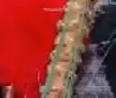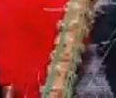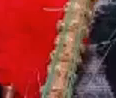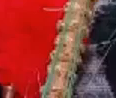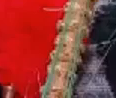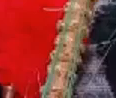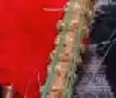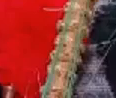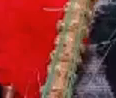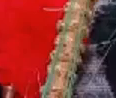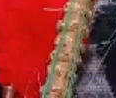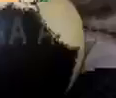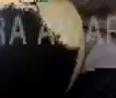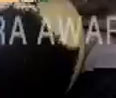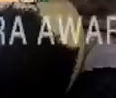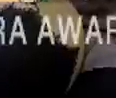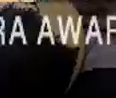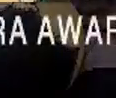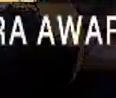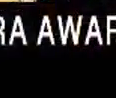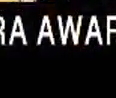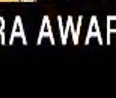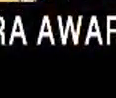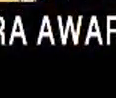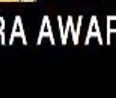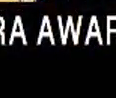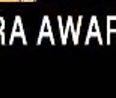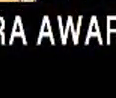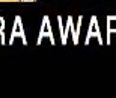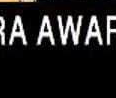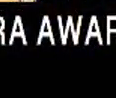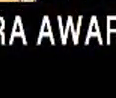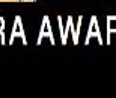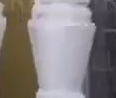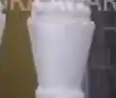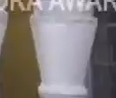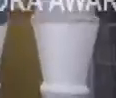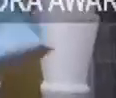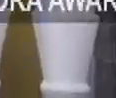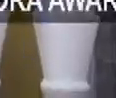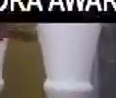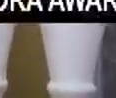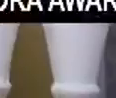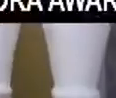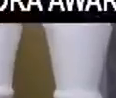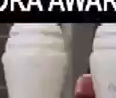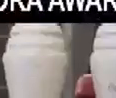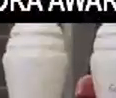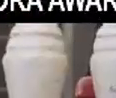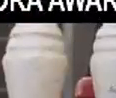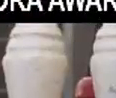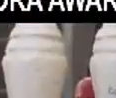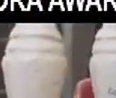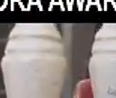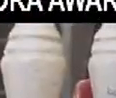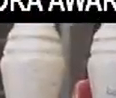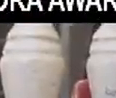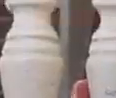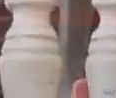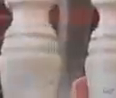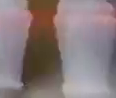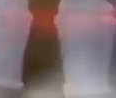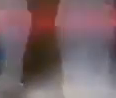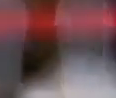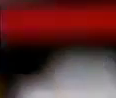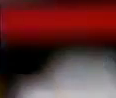yenyun kora bemba min da kanake Gambia jang sato dao da tata jen kamale ka fo kora awo